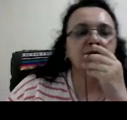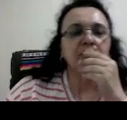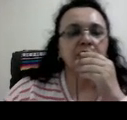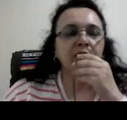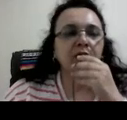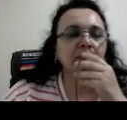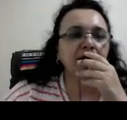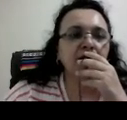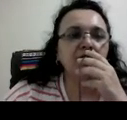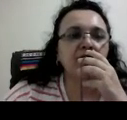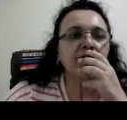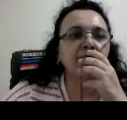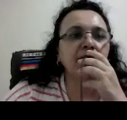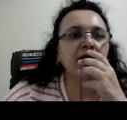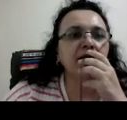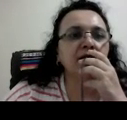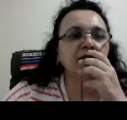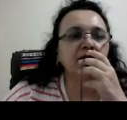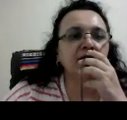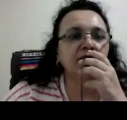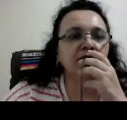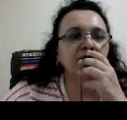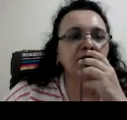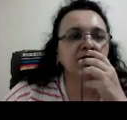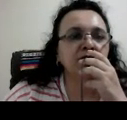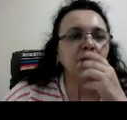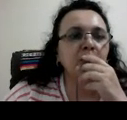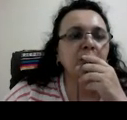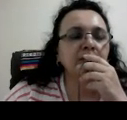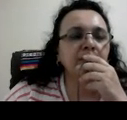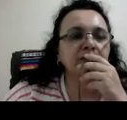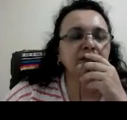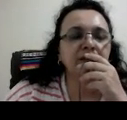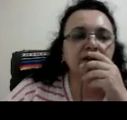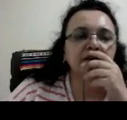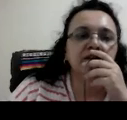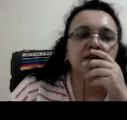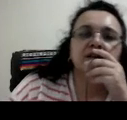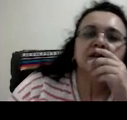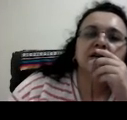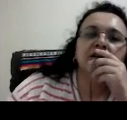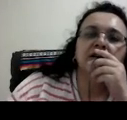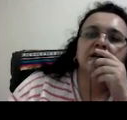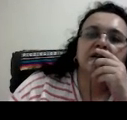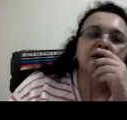You already have made knowledge 1.7.